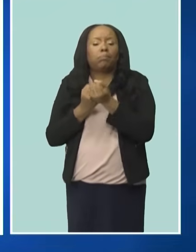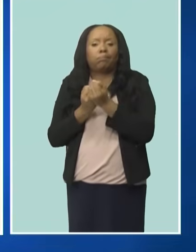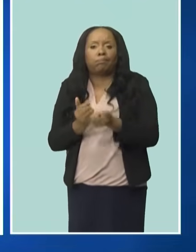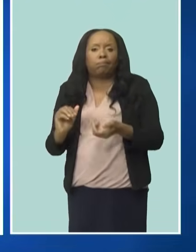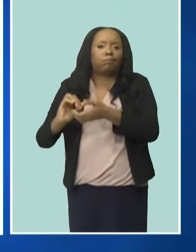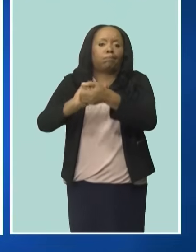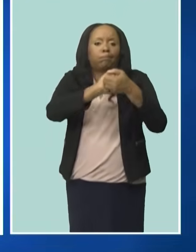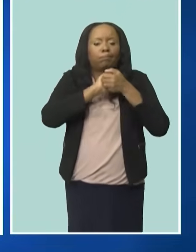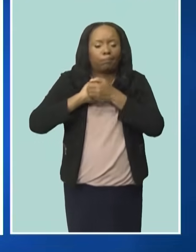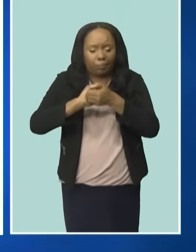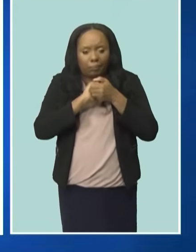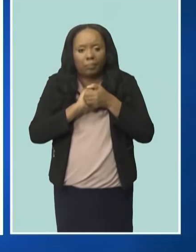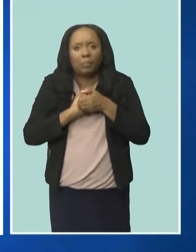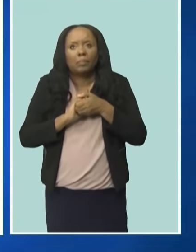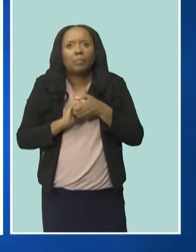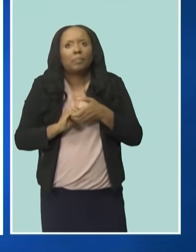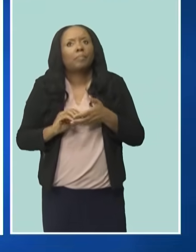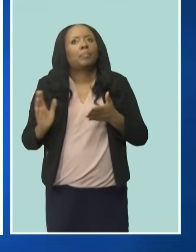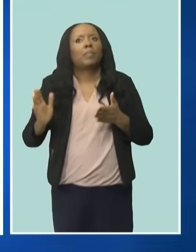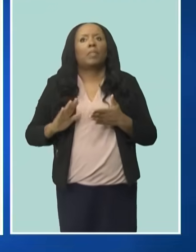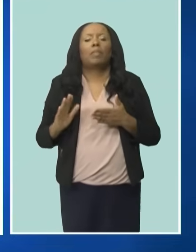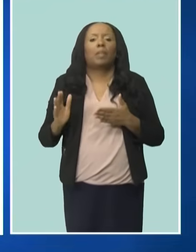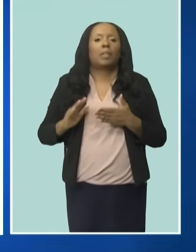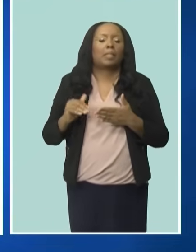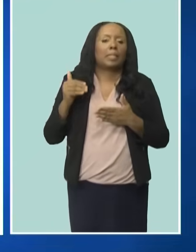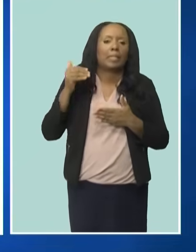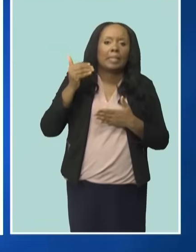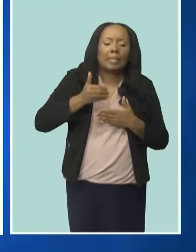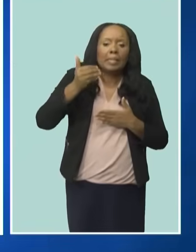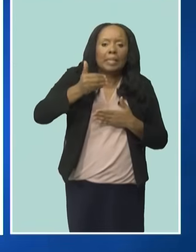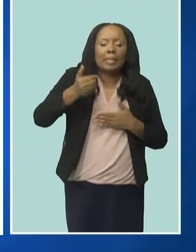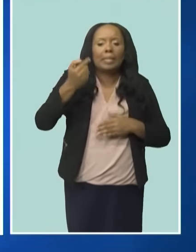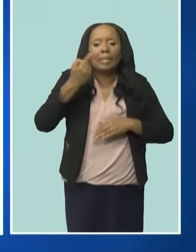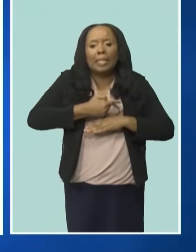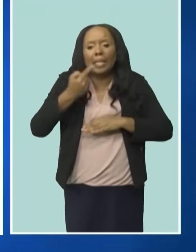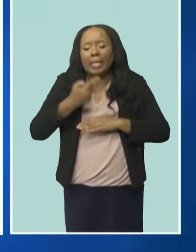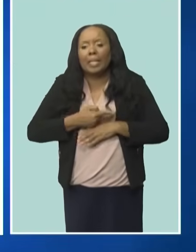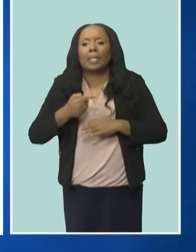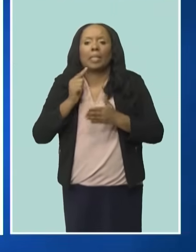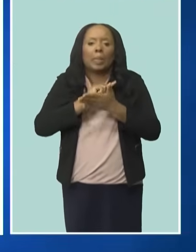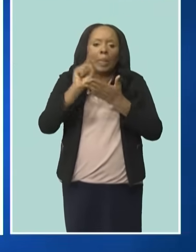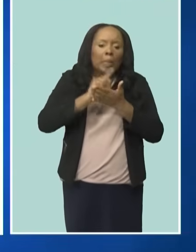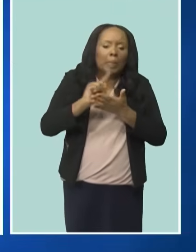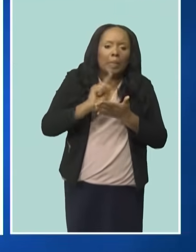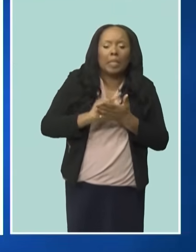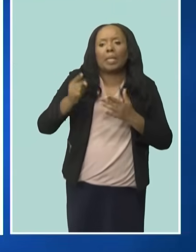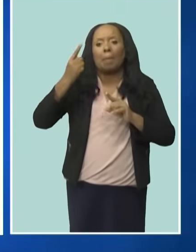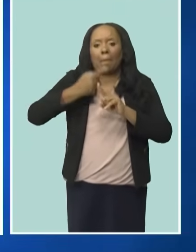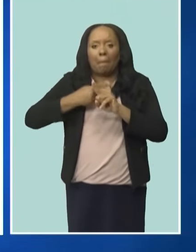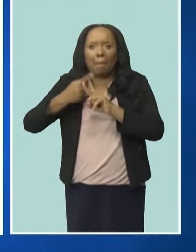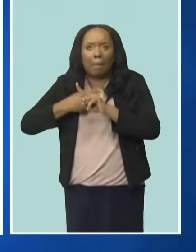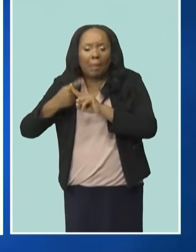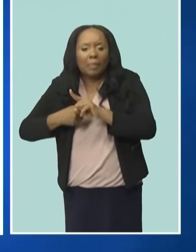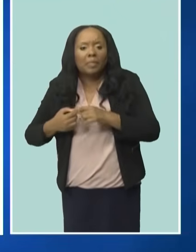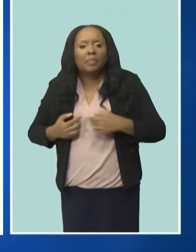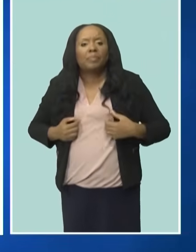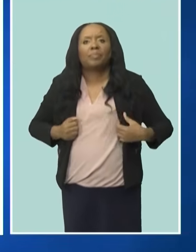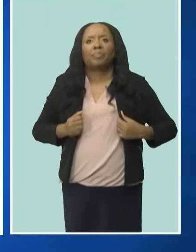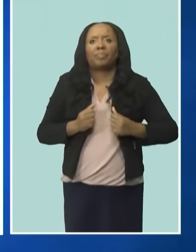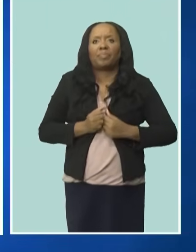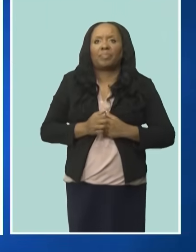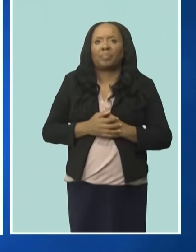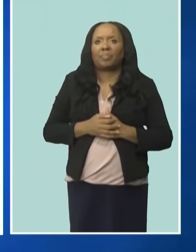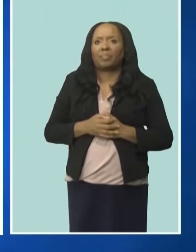continue into the next coming days and the few months to come, as well as into however long it would take to rebuild. I know this might be a